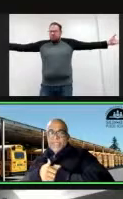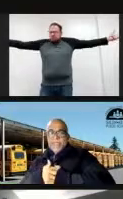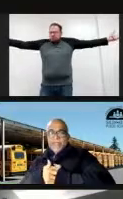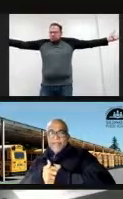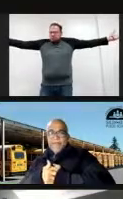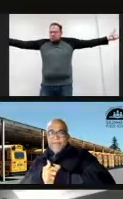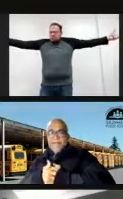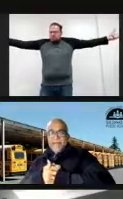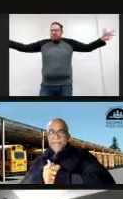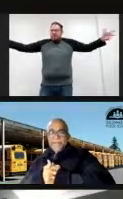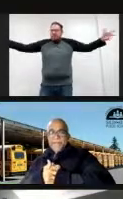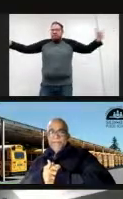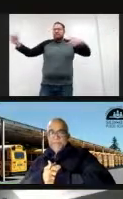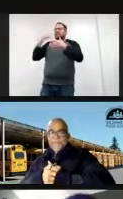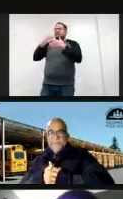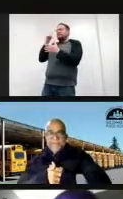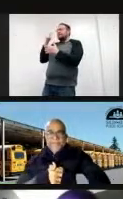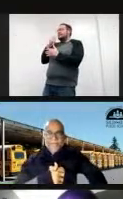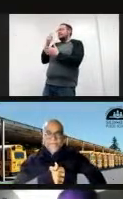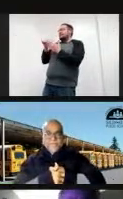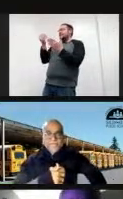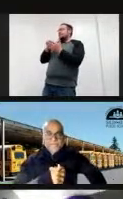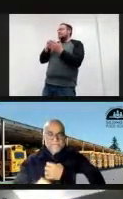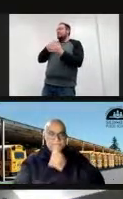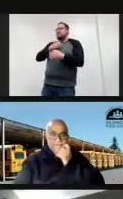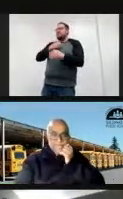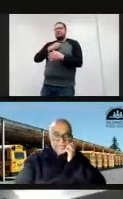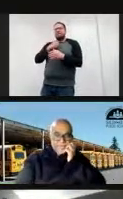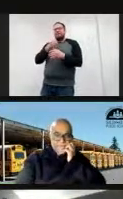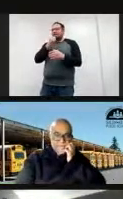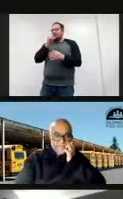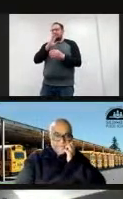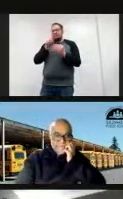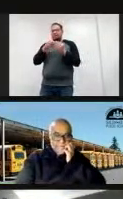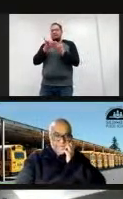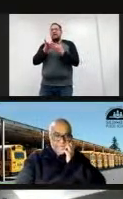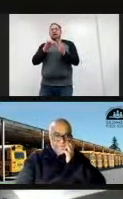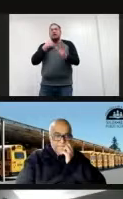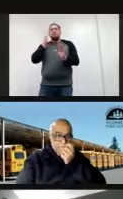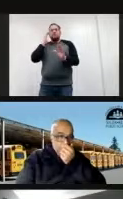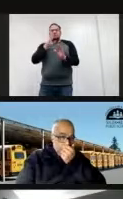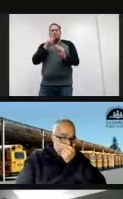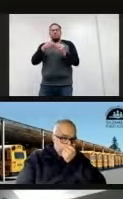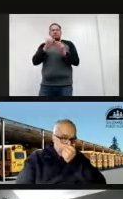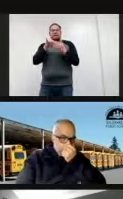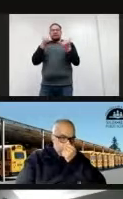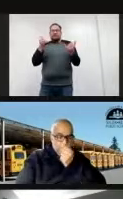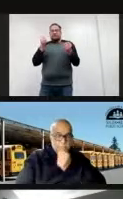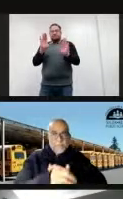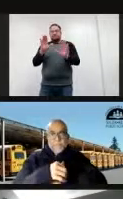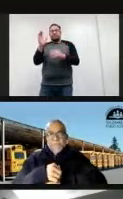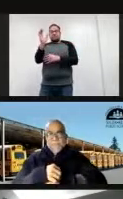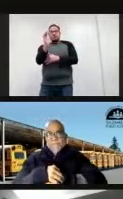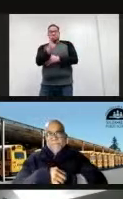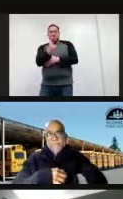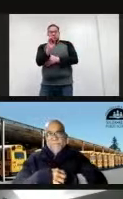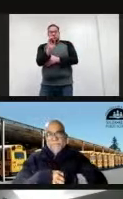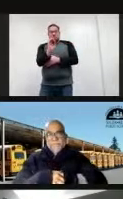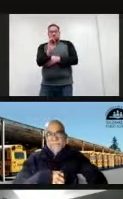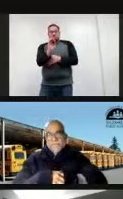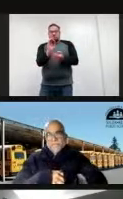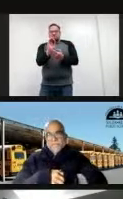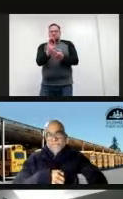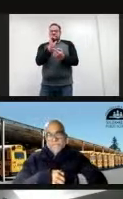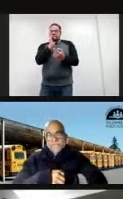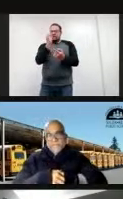question. Thank you for asking that the second time, and I apologize that I didn't speak to it just now. So now I will speak to it. So Oregon is not